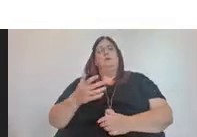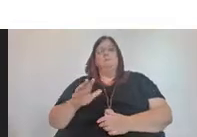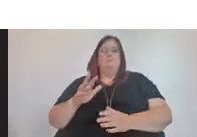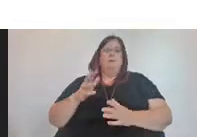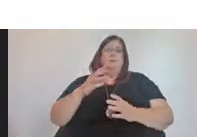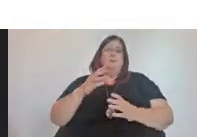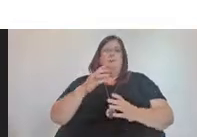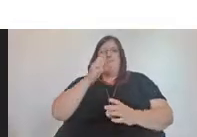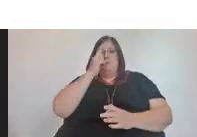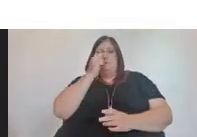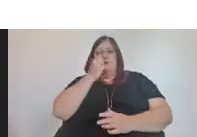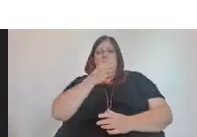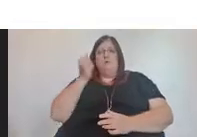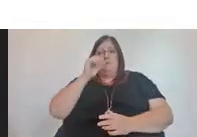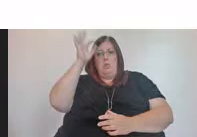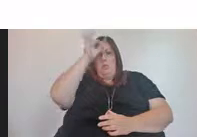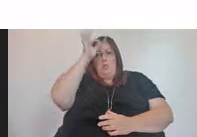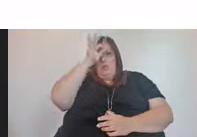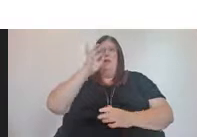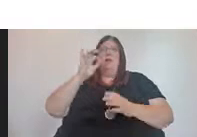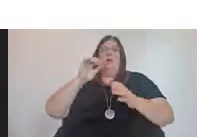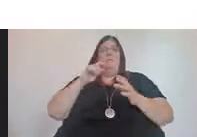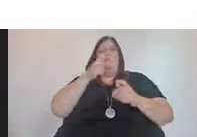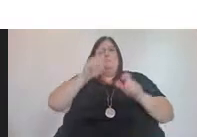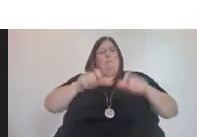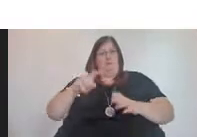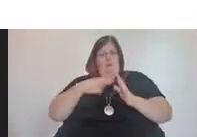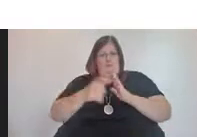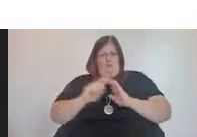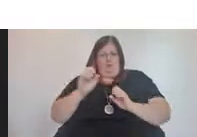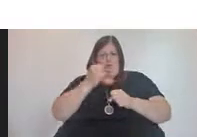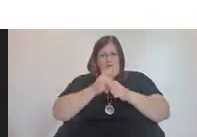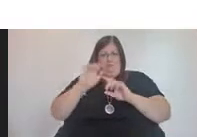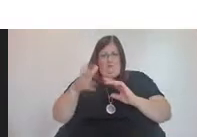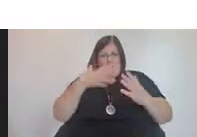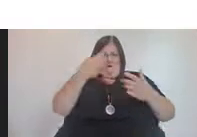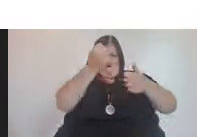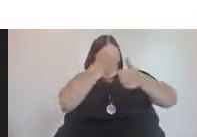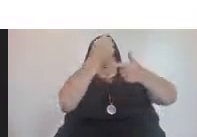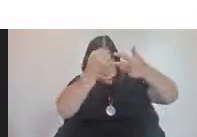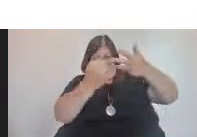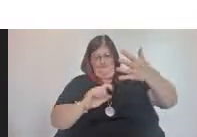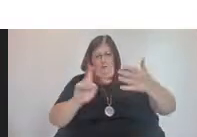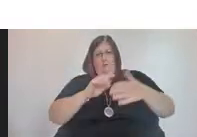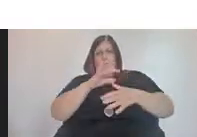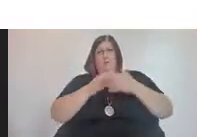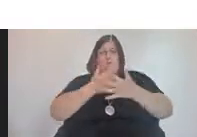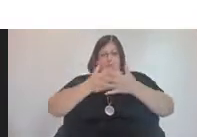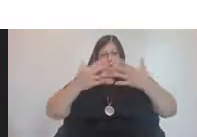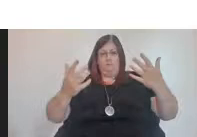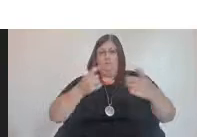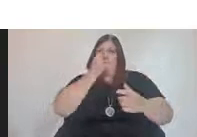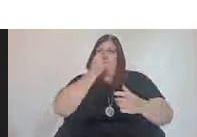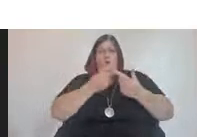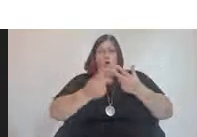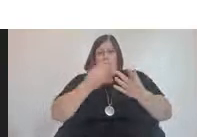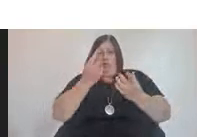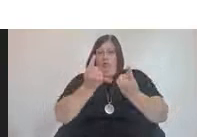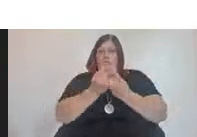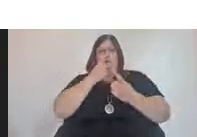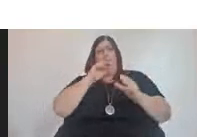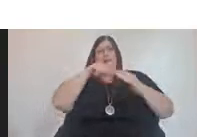of awareness around the variety of services that general practice offers. You don't always have to see a GP, and a lot of work during the pandemic